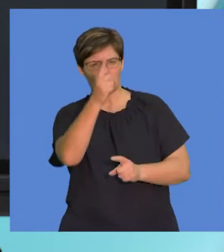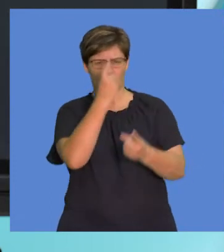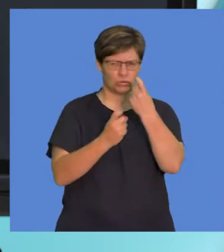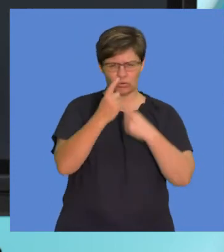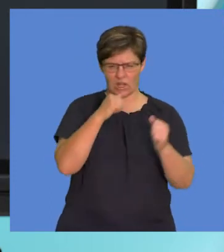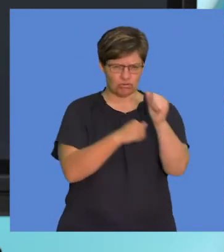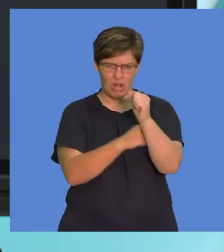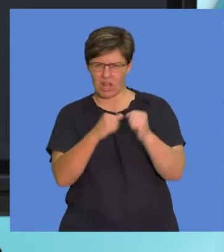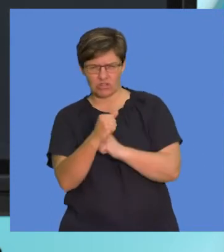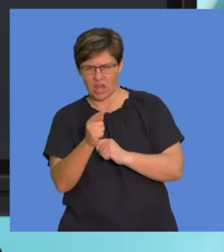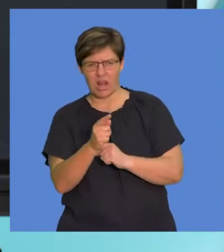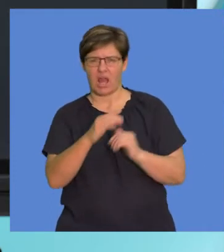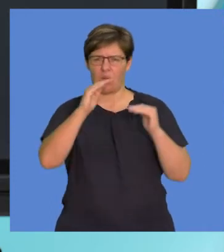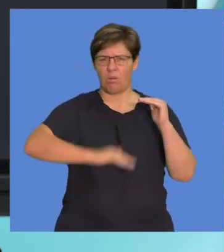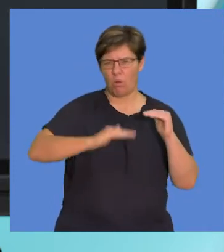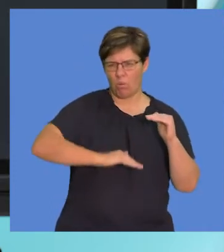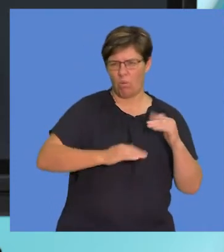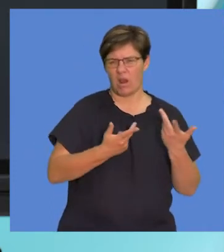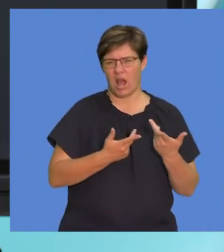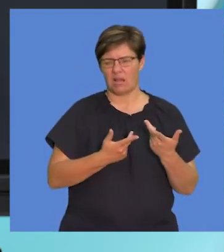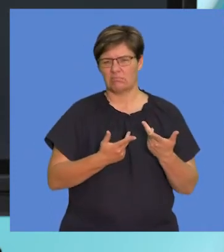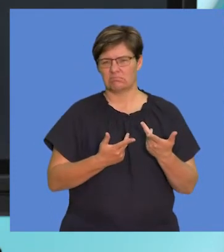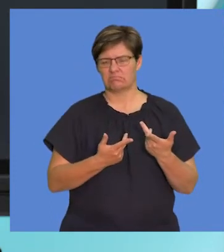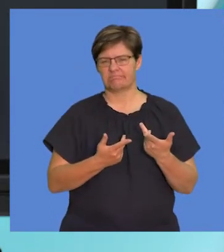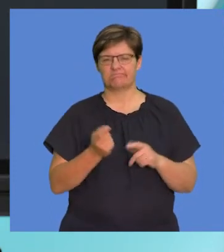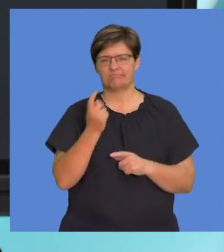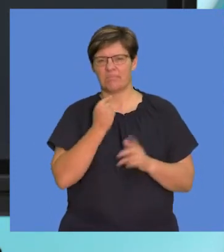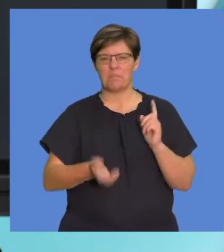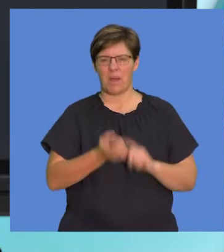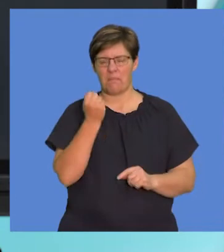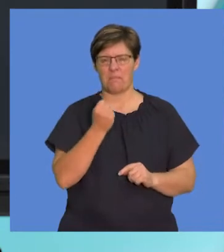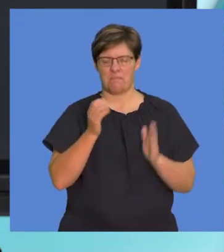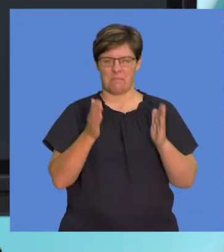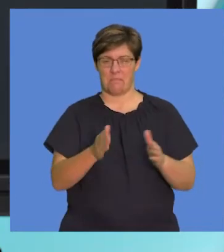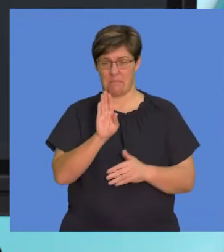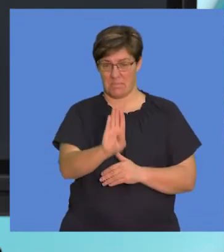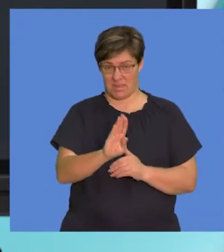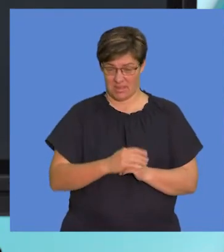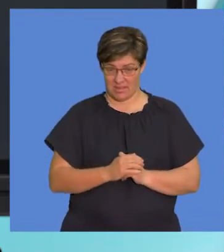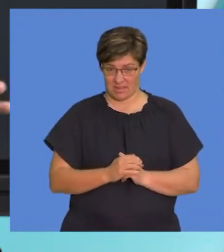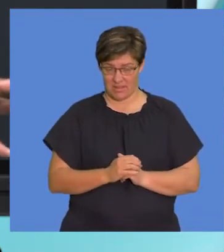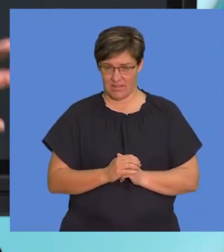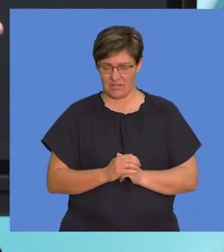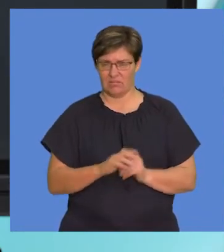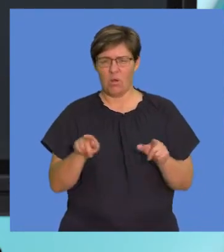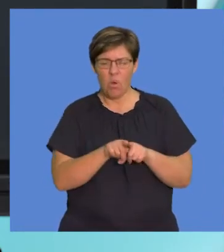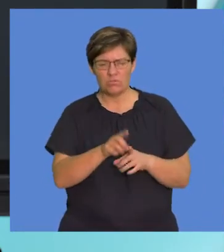structured, the long questions that we typically find in section B. We'd also share some tips in terms of how you approach